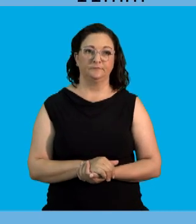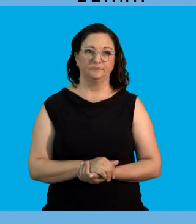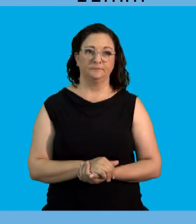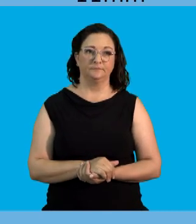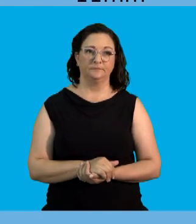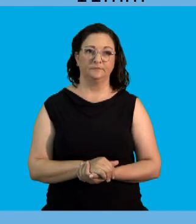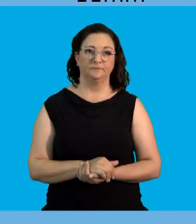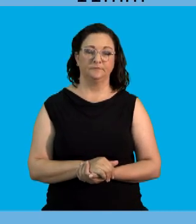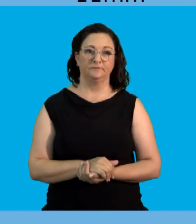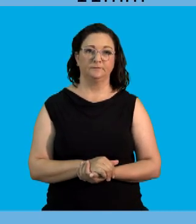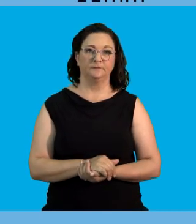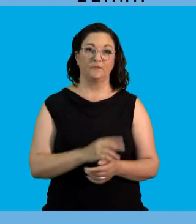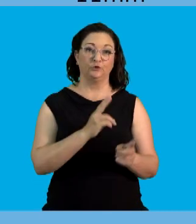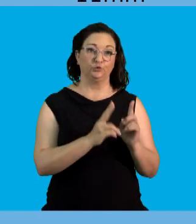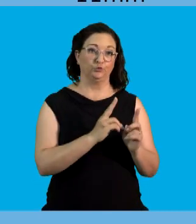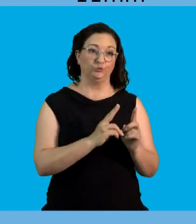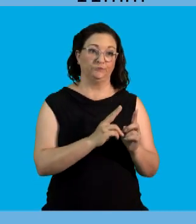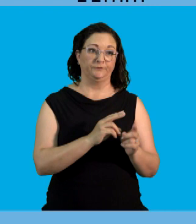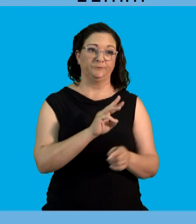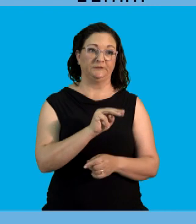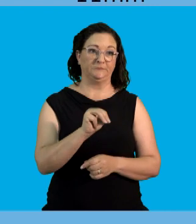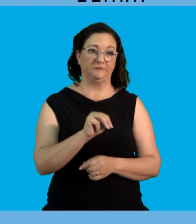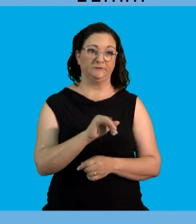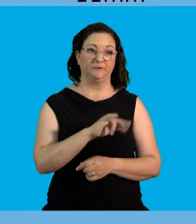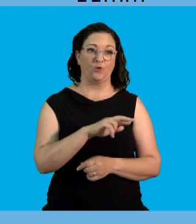So we have 12 millimeters. This is our iron.